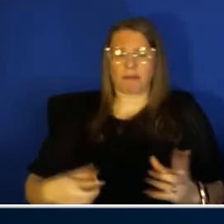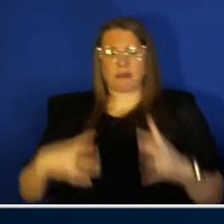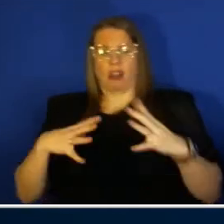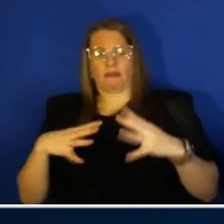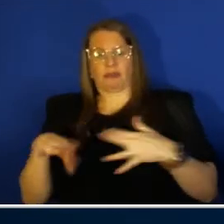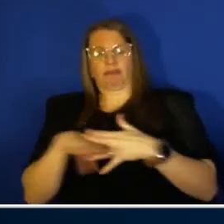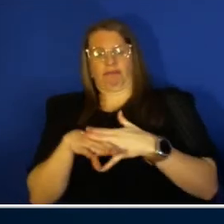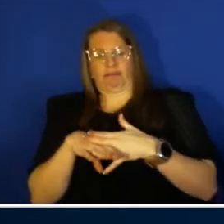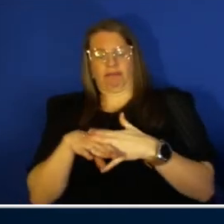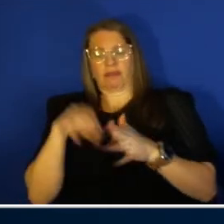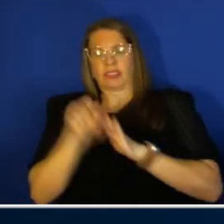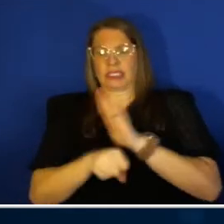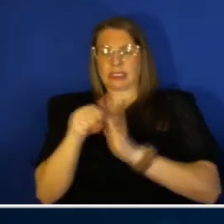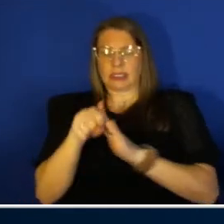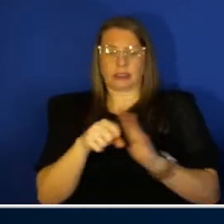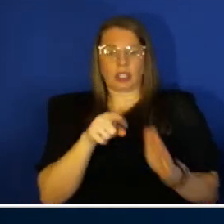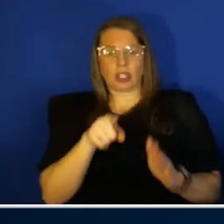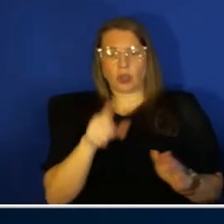looking for?